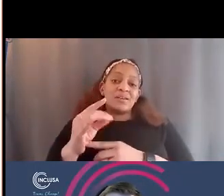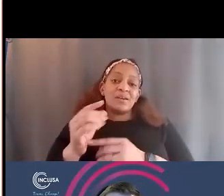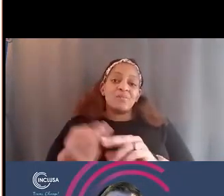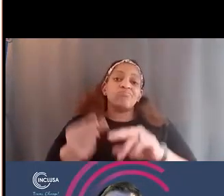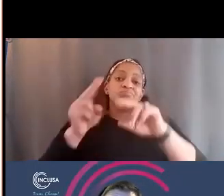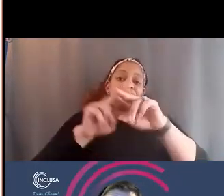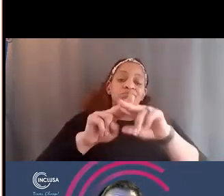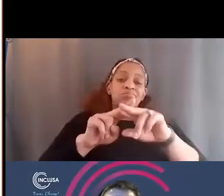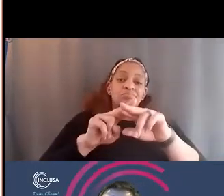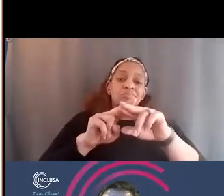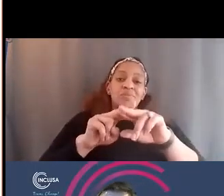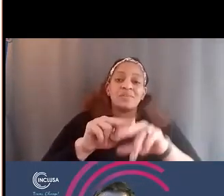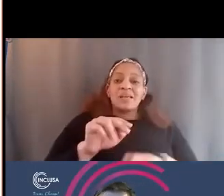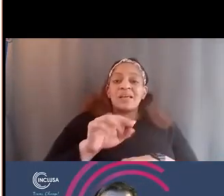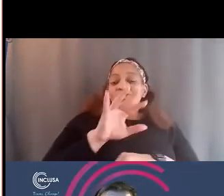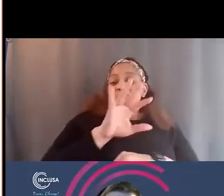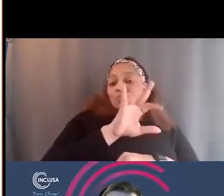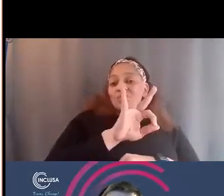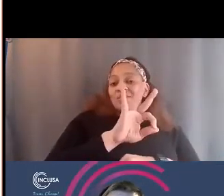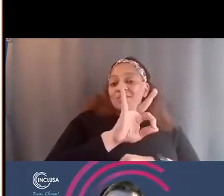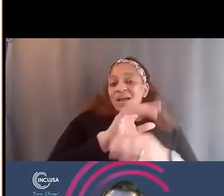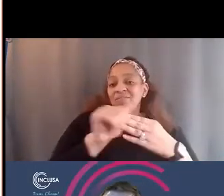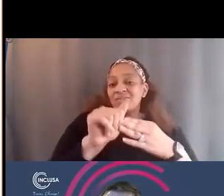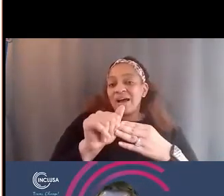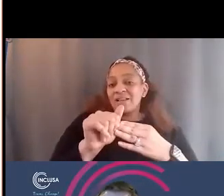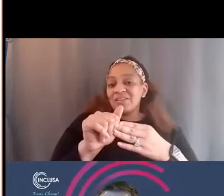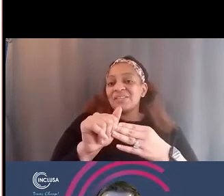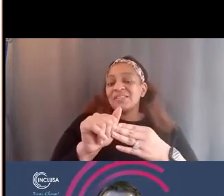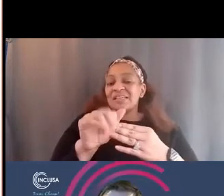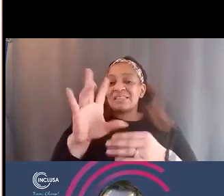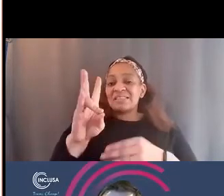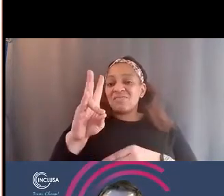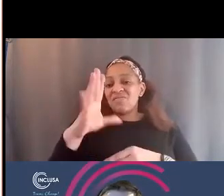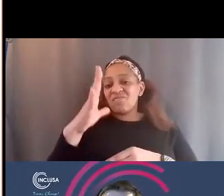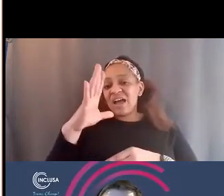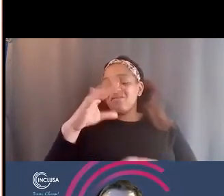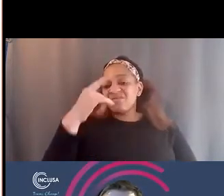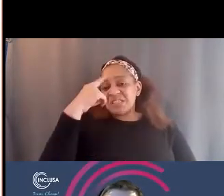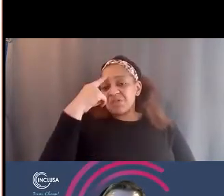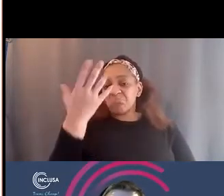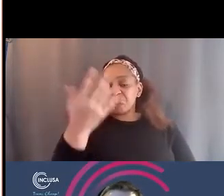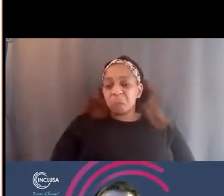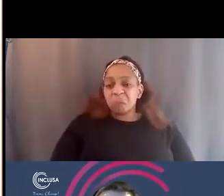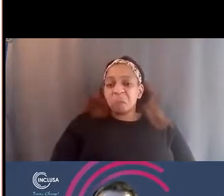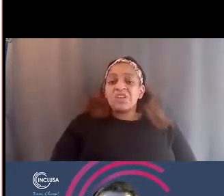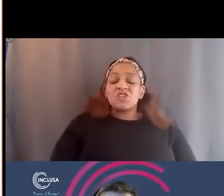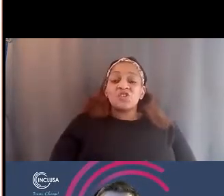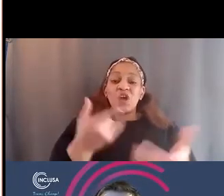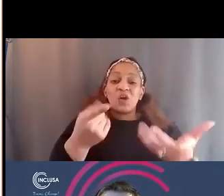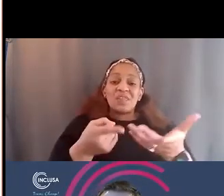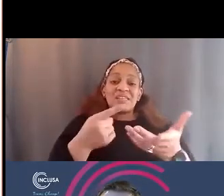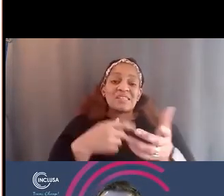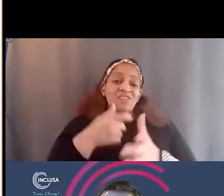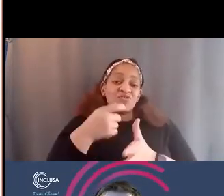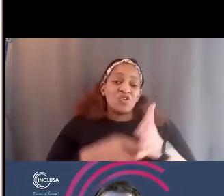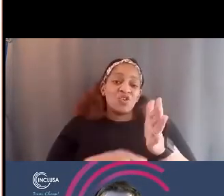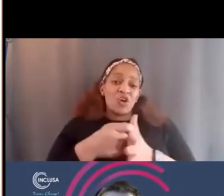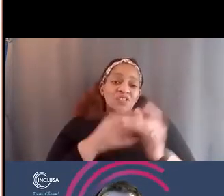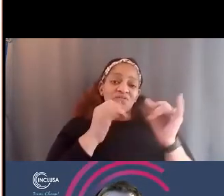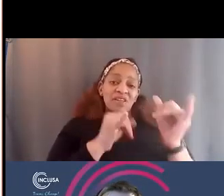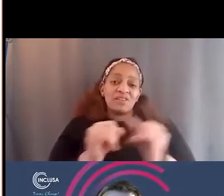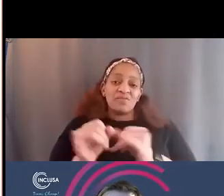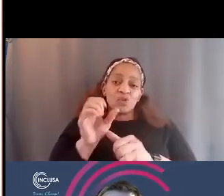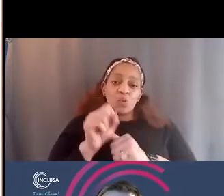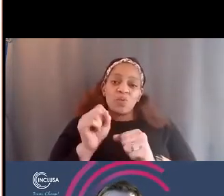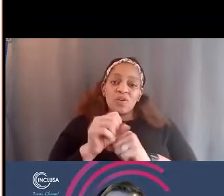975, but really high quality, cost effective authorizations for our teams when they're seeing the cost of individuals working